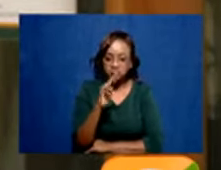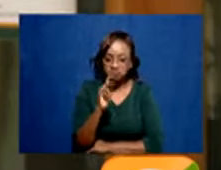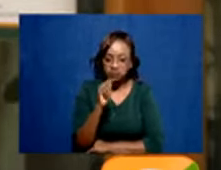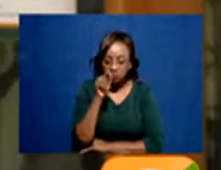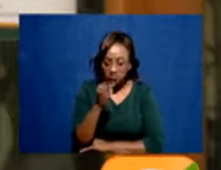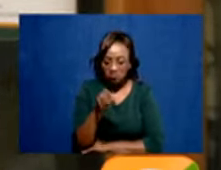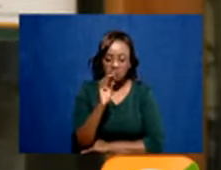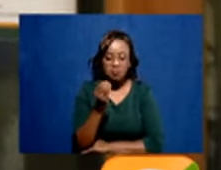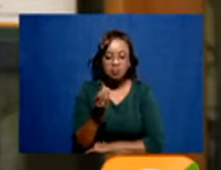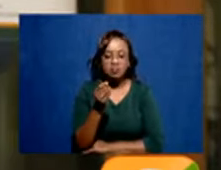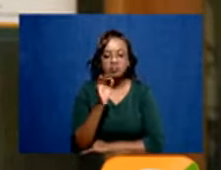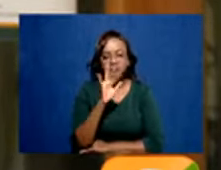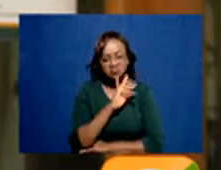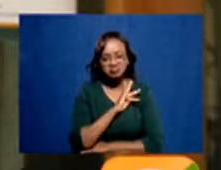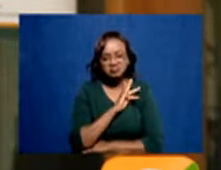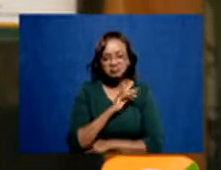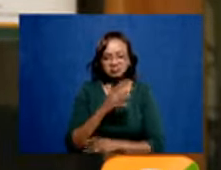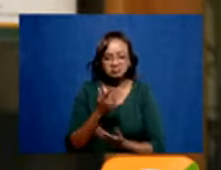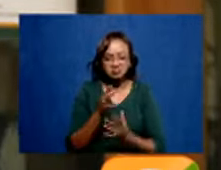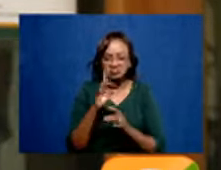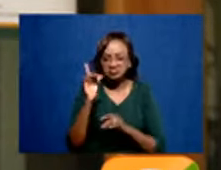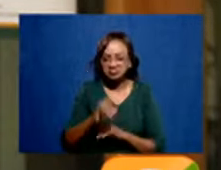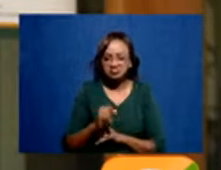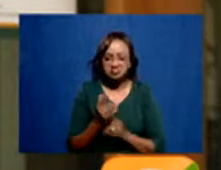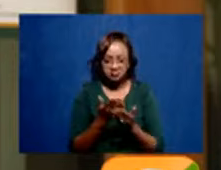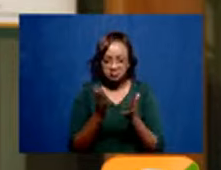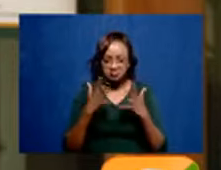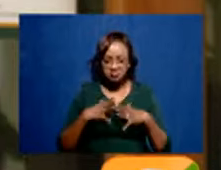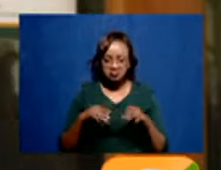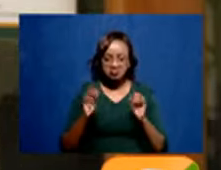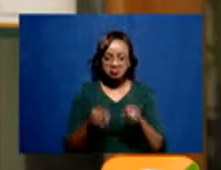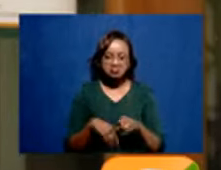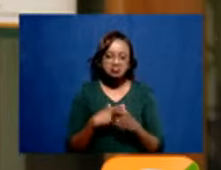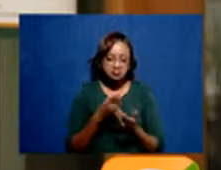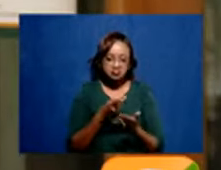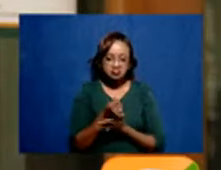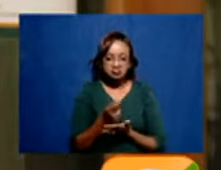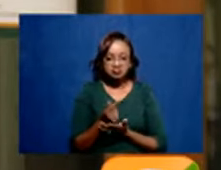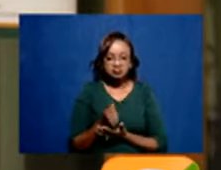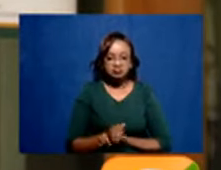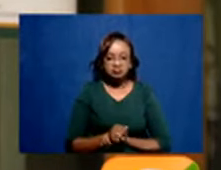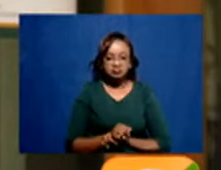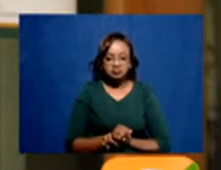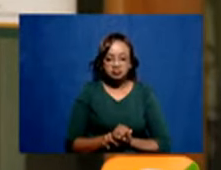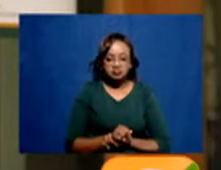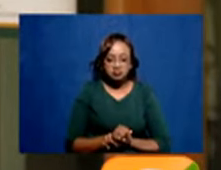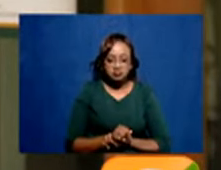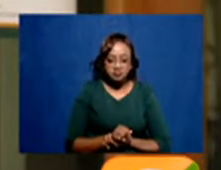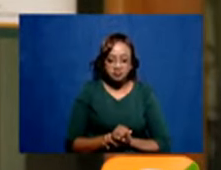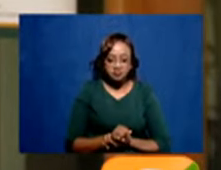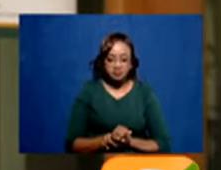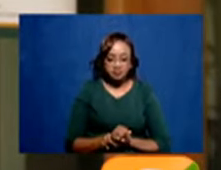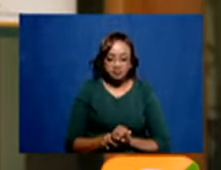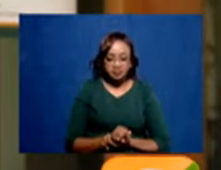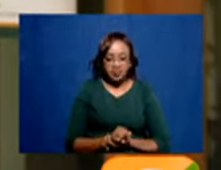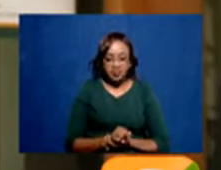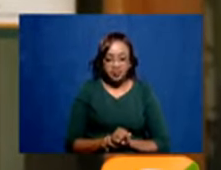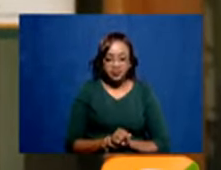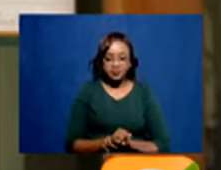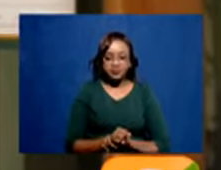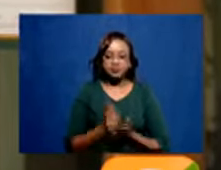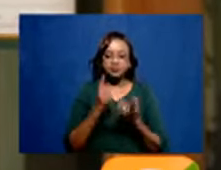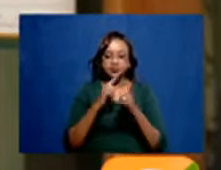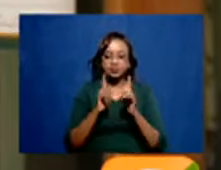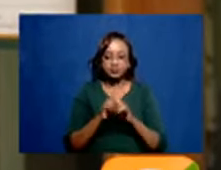that is very affordable for most of the people who are subscribed to Safaricom right now. And together with them, through this partnership,